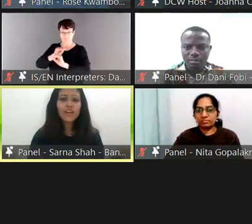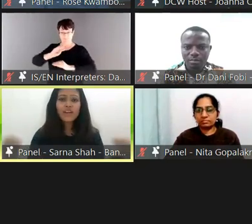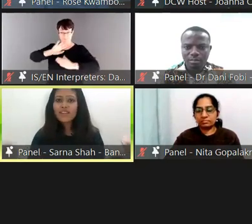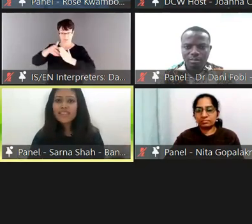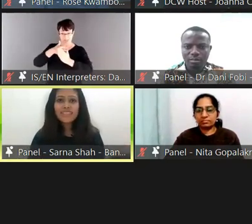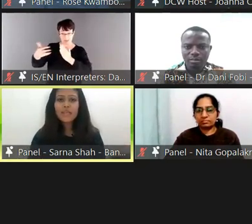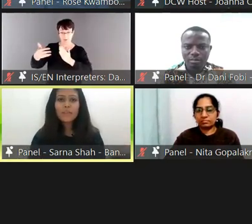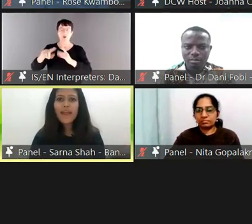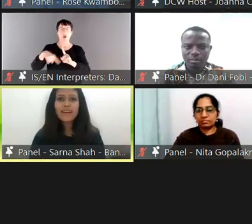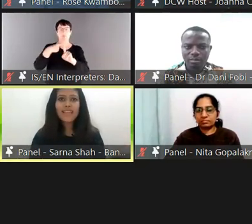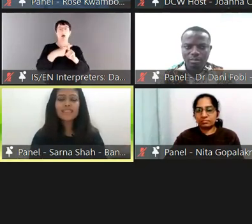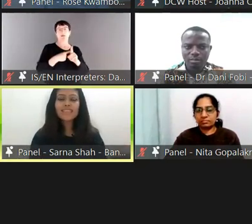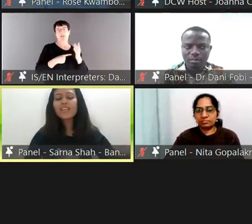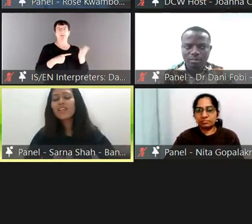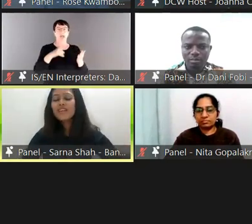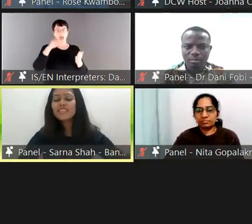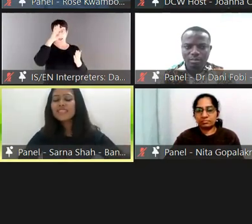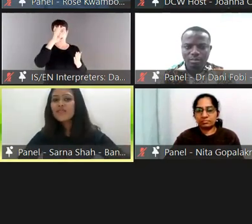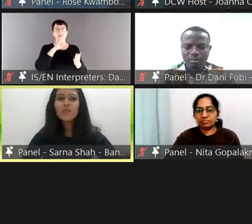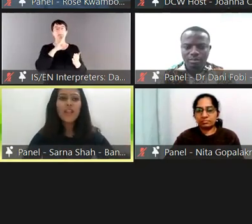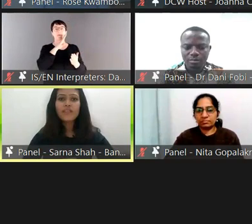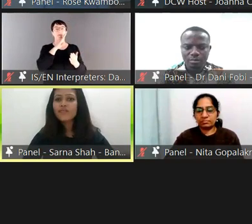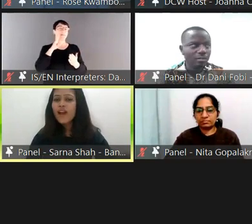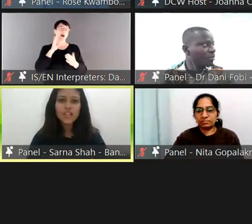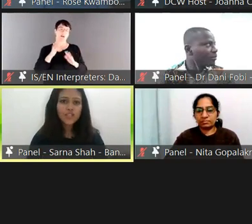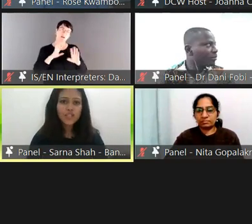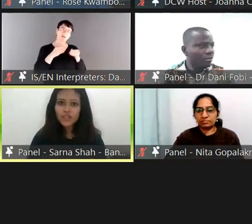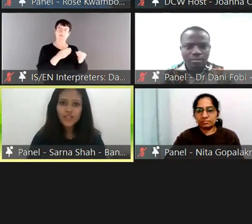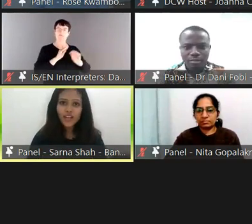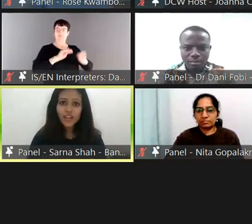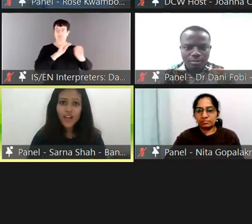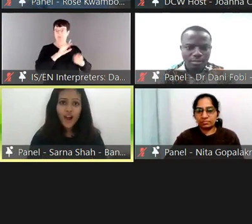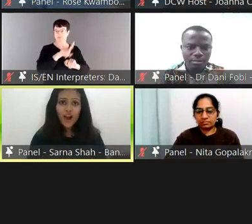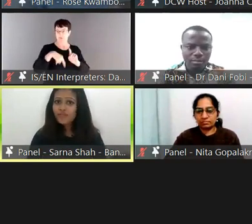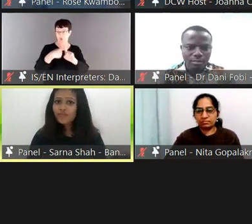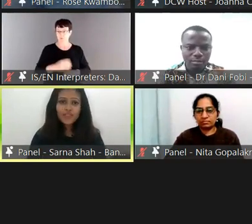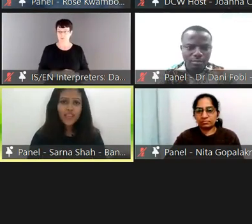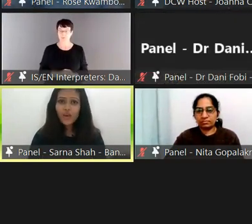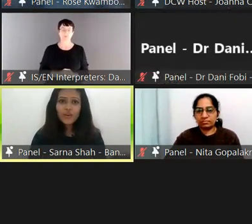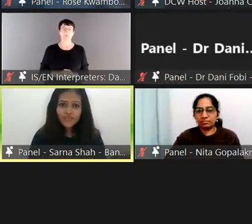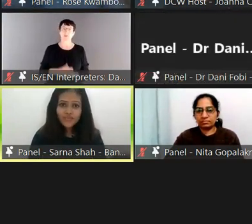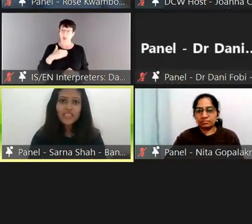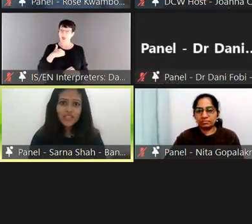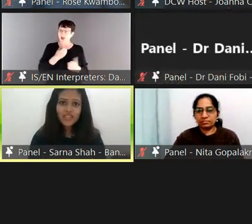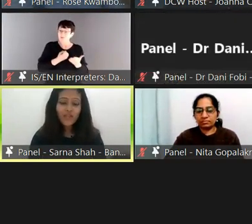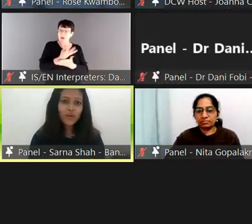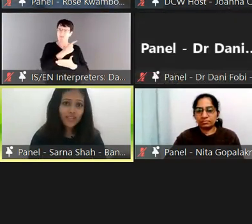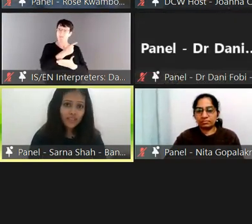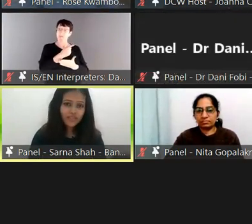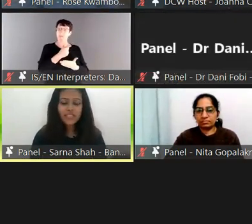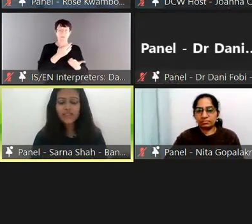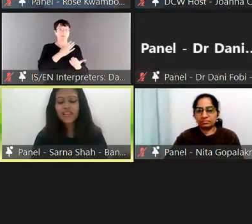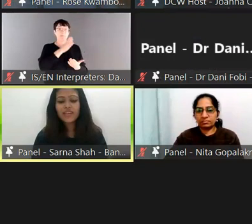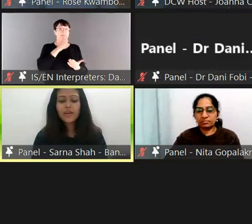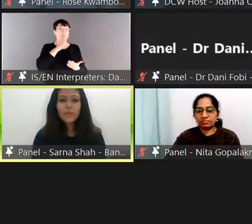Like we are not telling the parents that sign language is the full and final solution of your deaf children for your